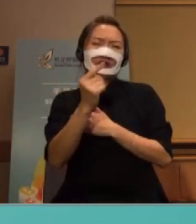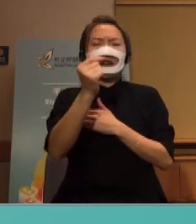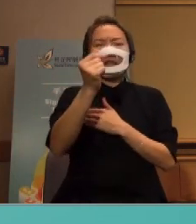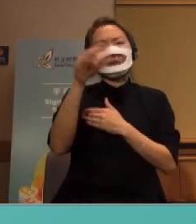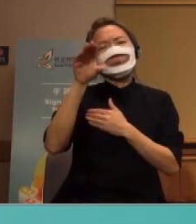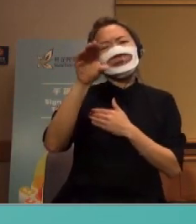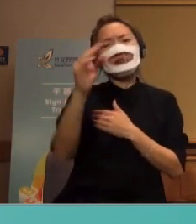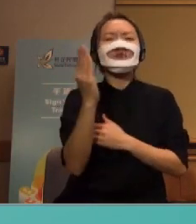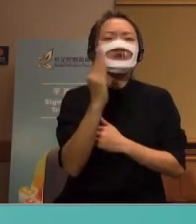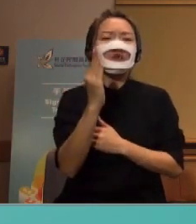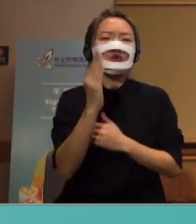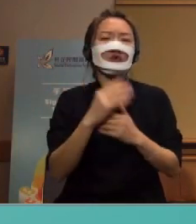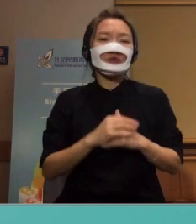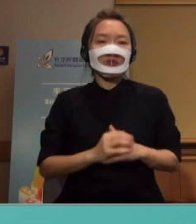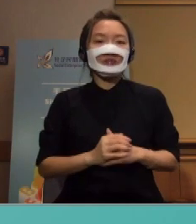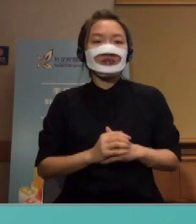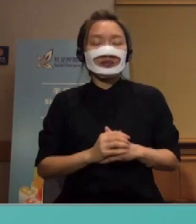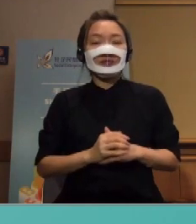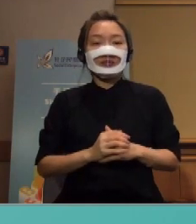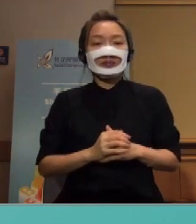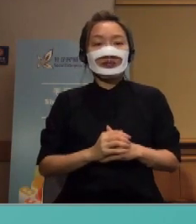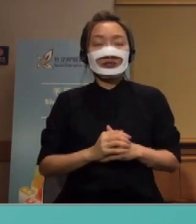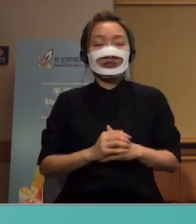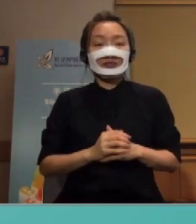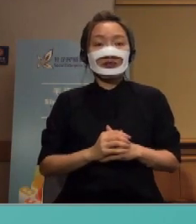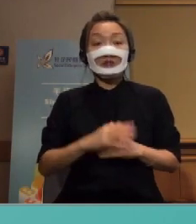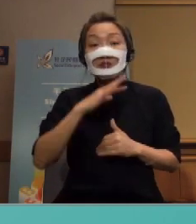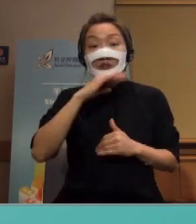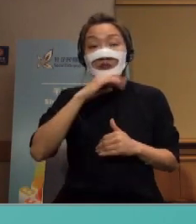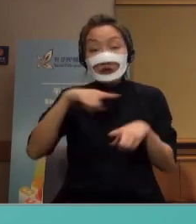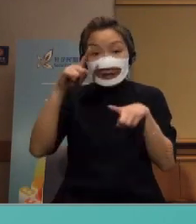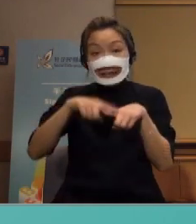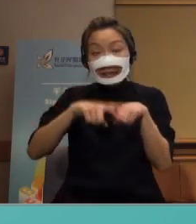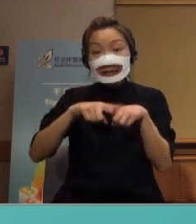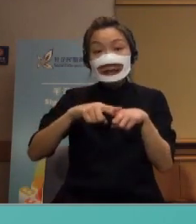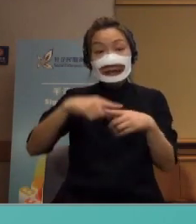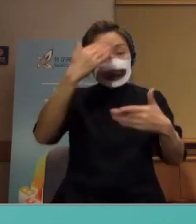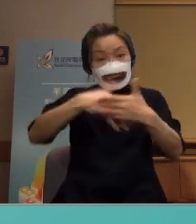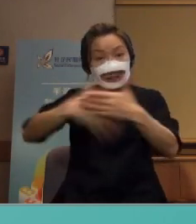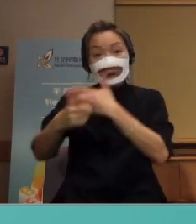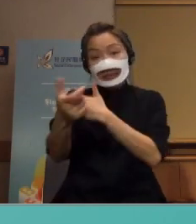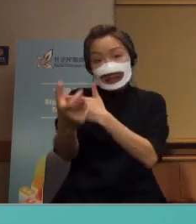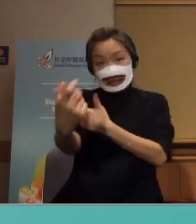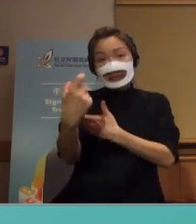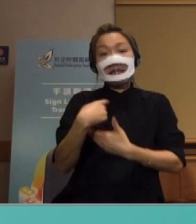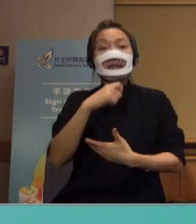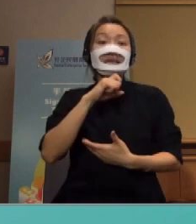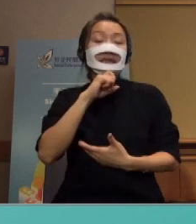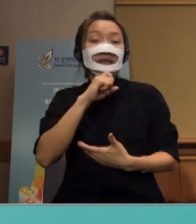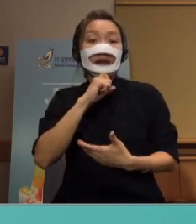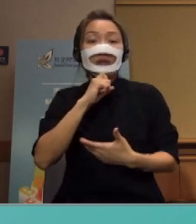carbon. And as some of you guys have seen, we're living in pretty dire times. So last week was the end